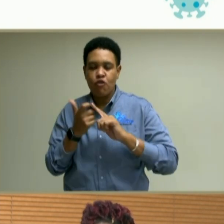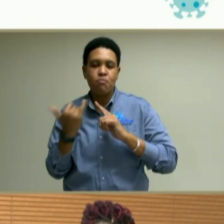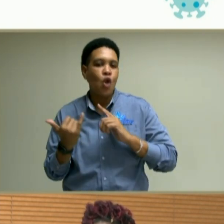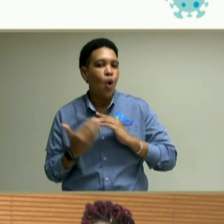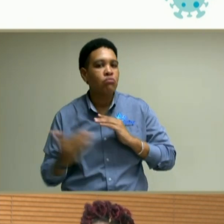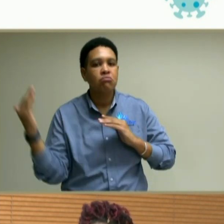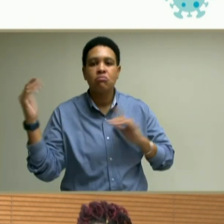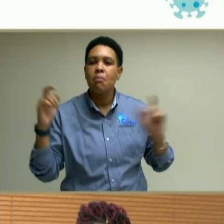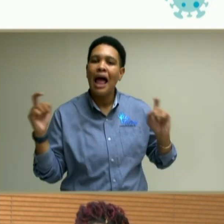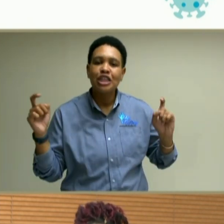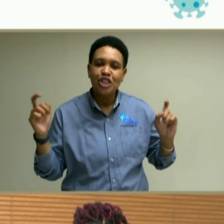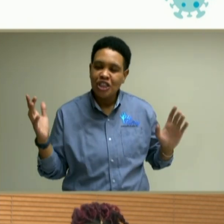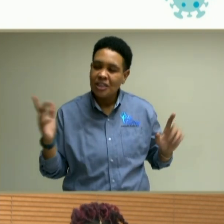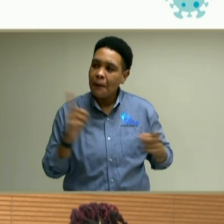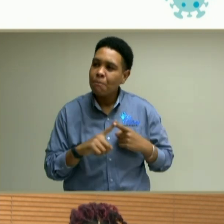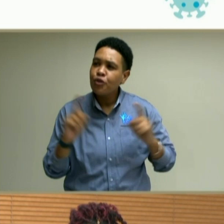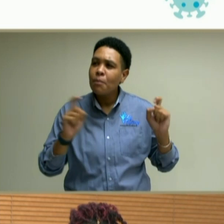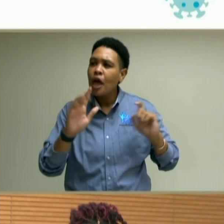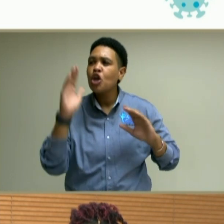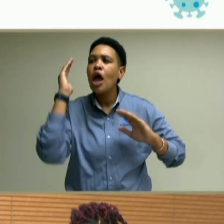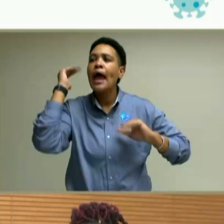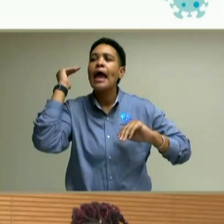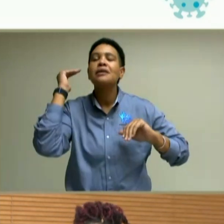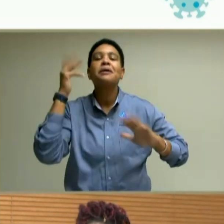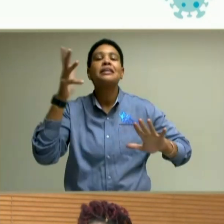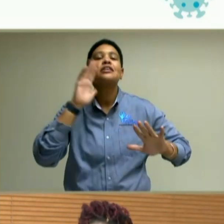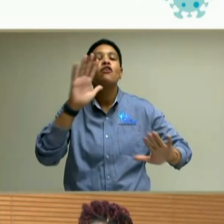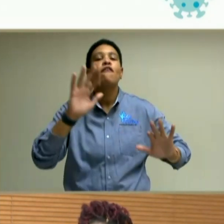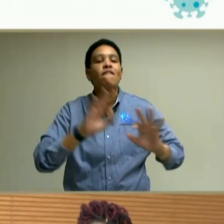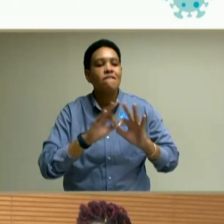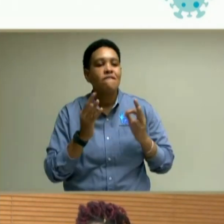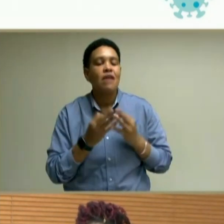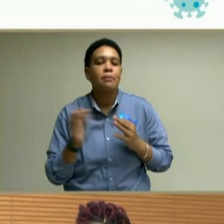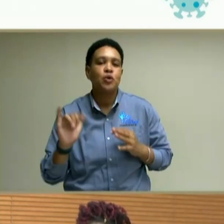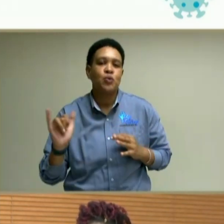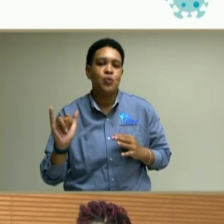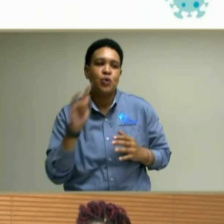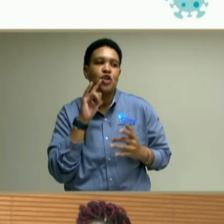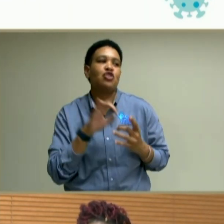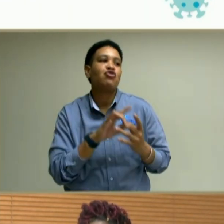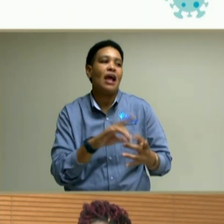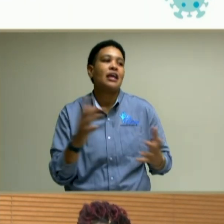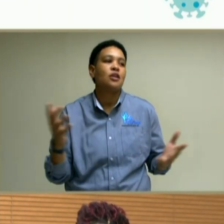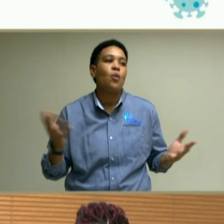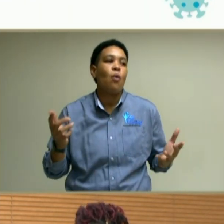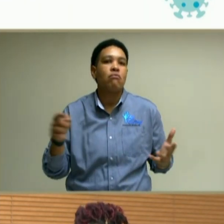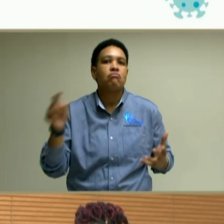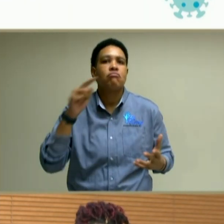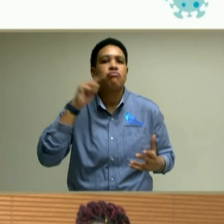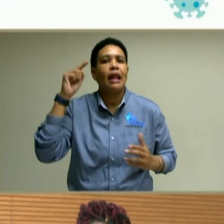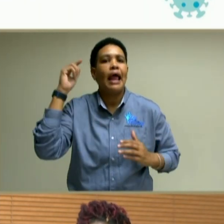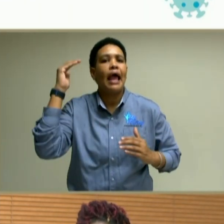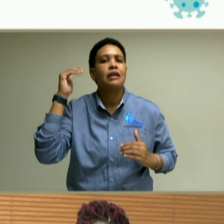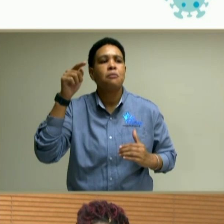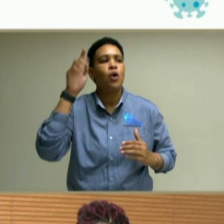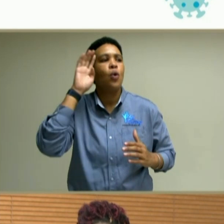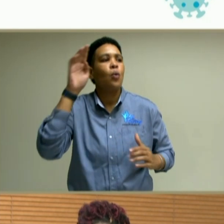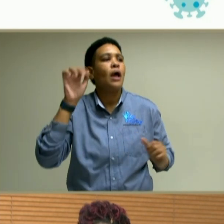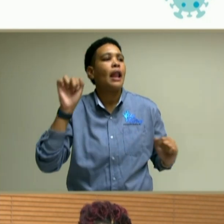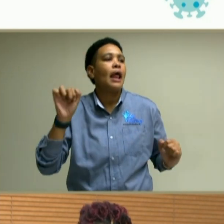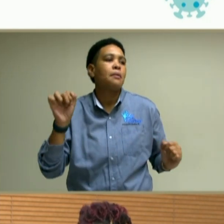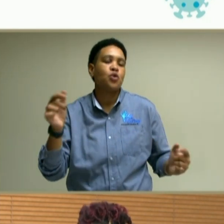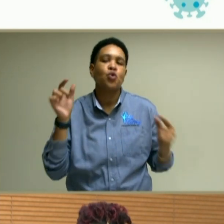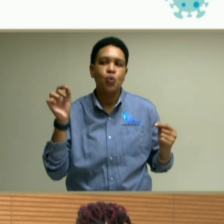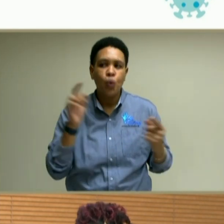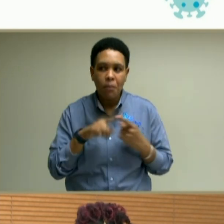now. And also try to manage the expectations of your family as well in terms of what to expect that you're going to be able